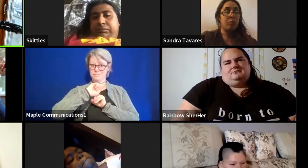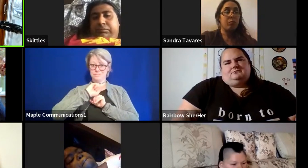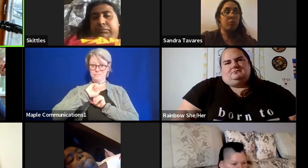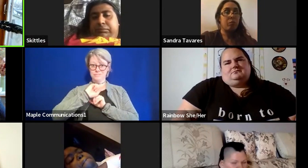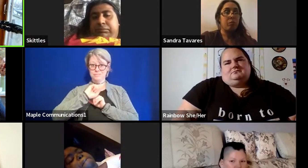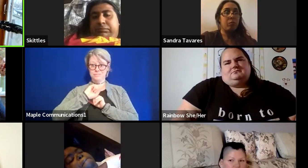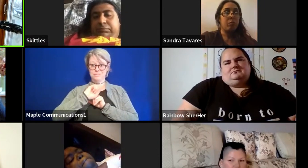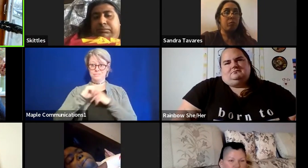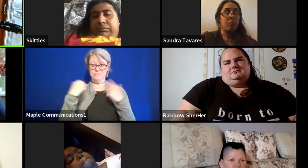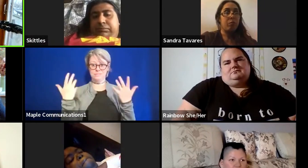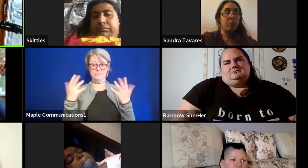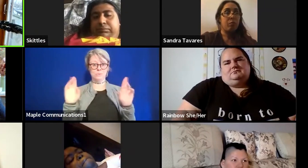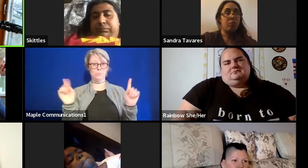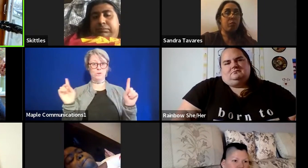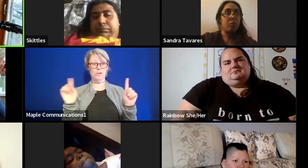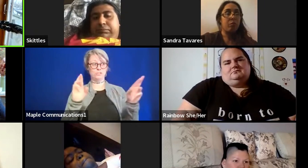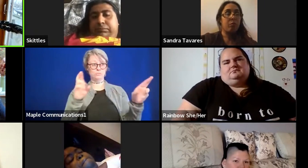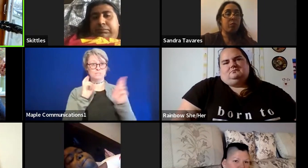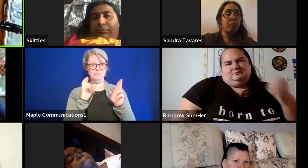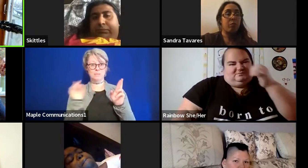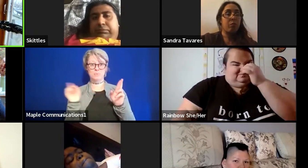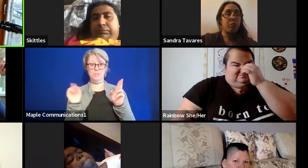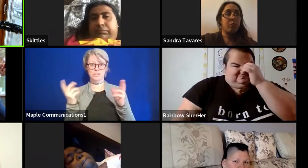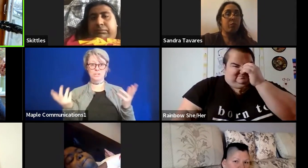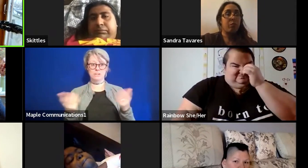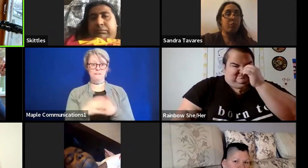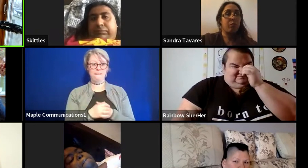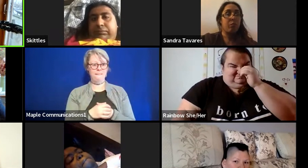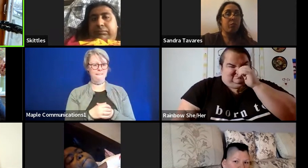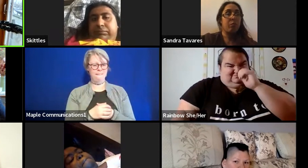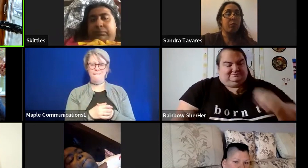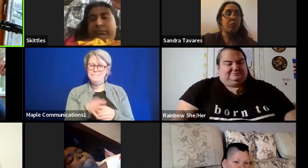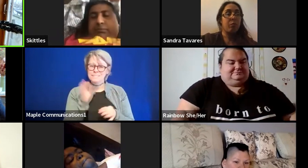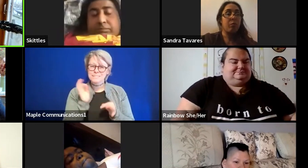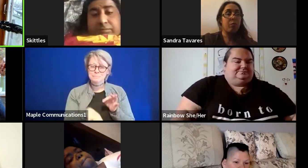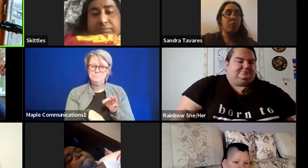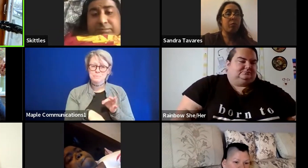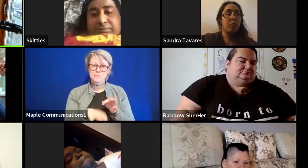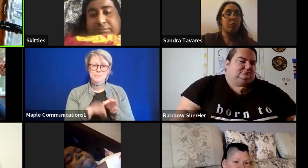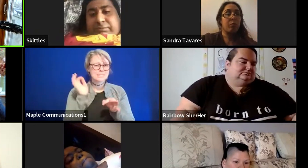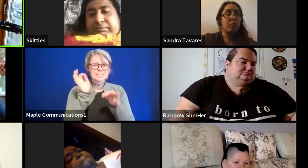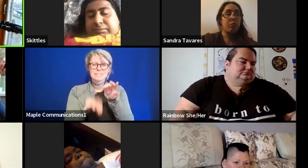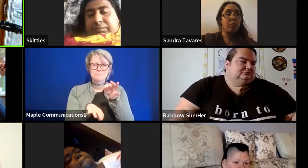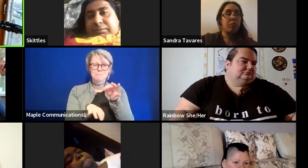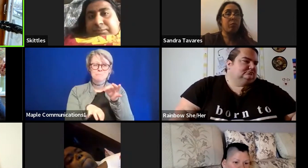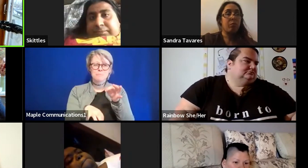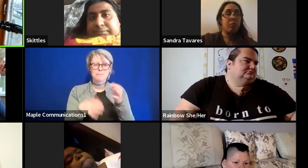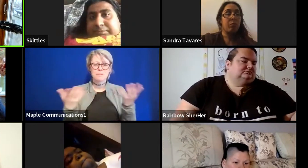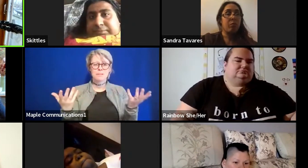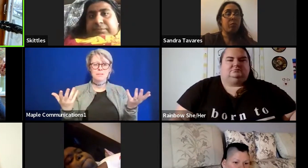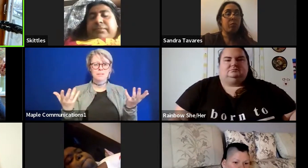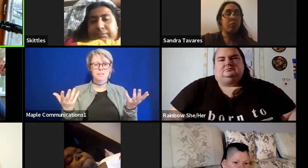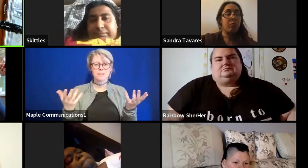just not being respected. And even if it's a simple thing, like Novelette, you're